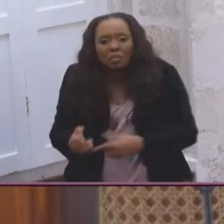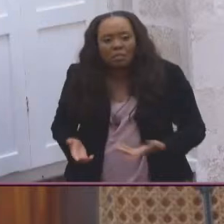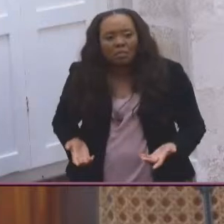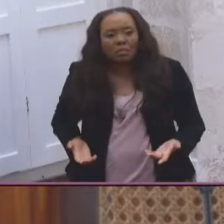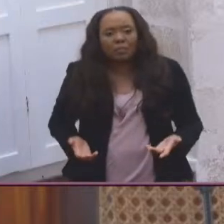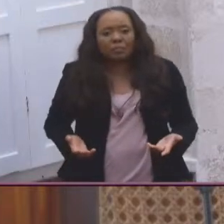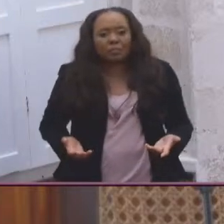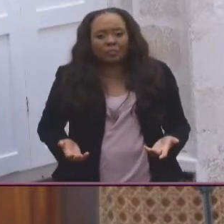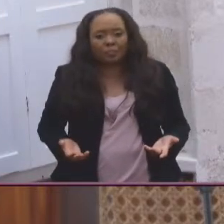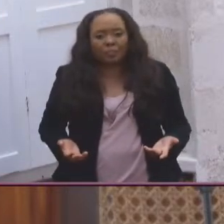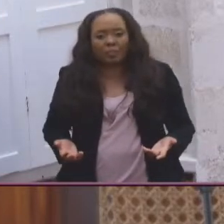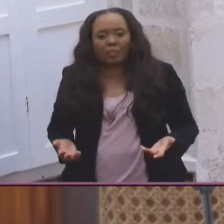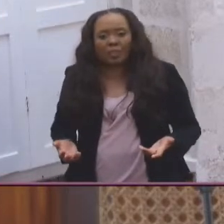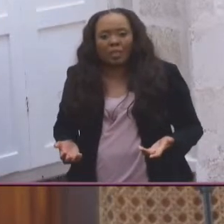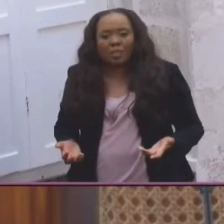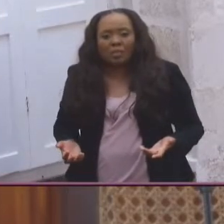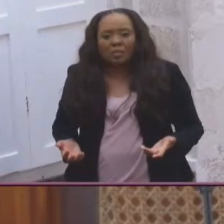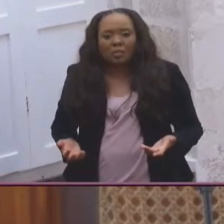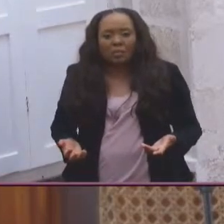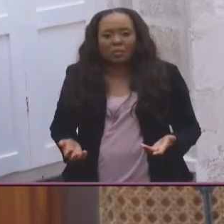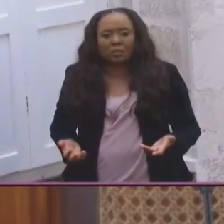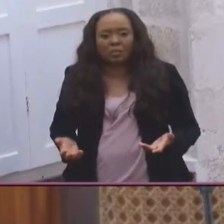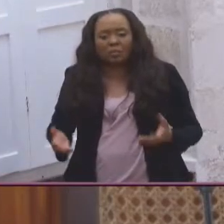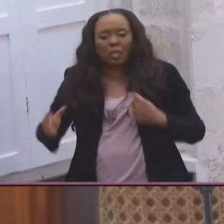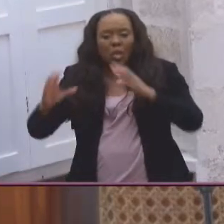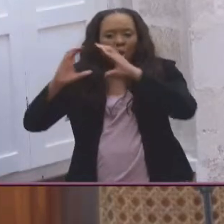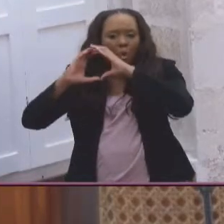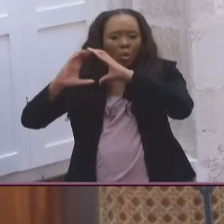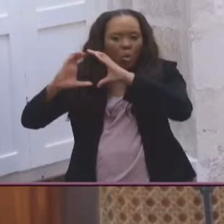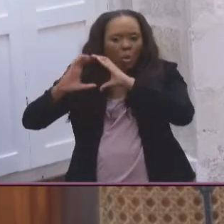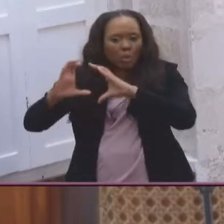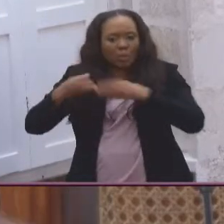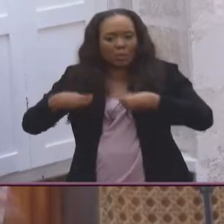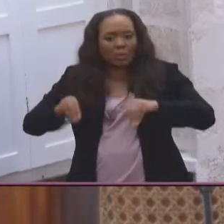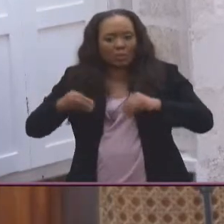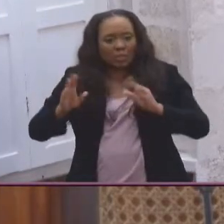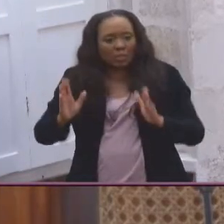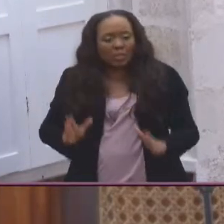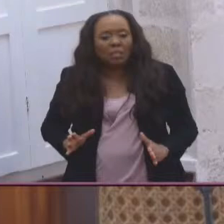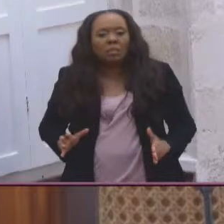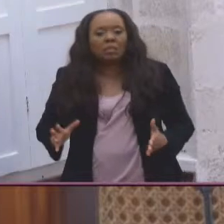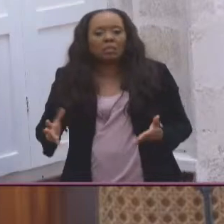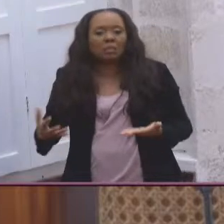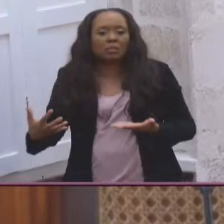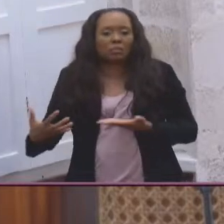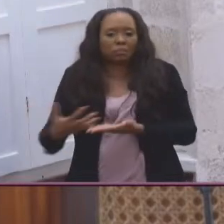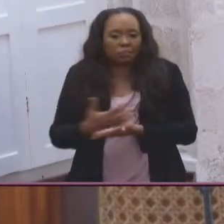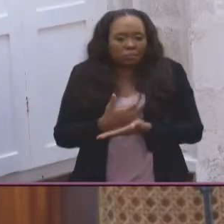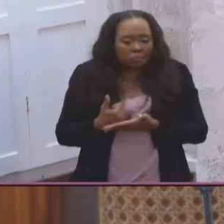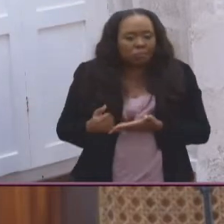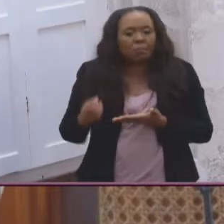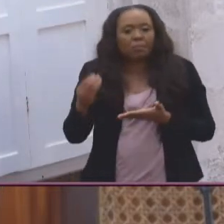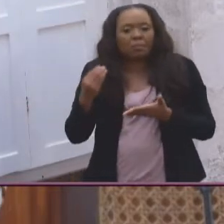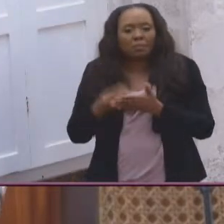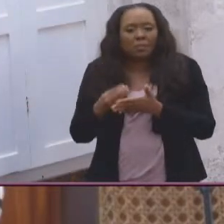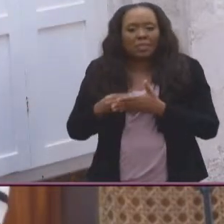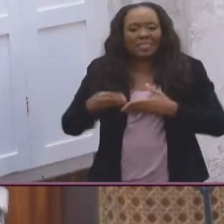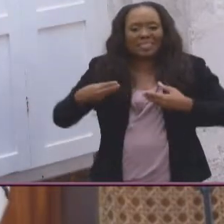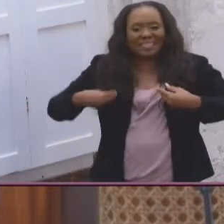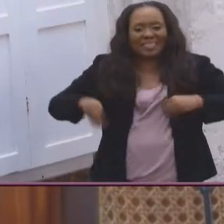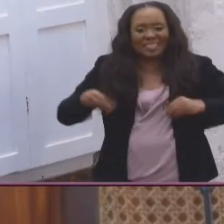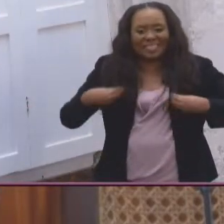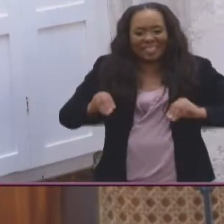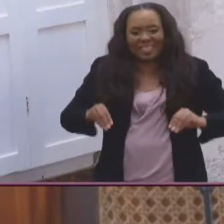of money. There's no tipping fee at the landfill. Coconut vendors who make a lot of money selling